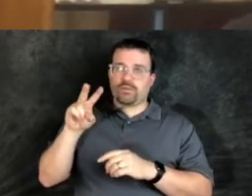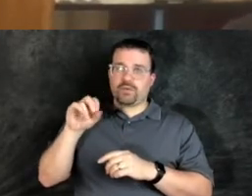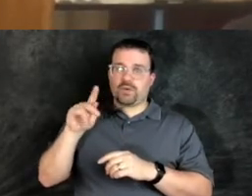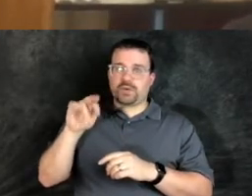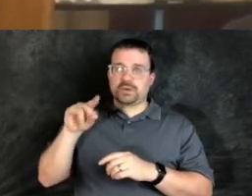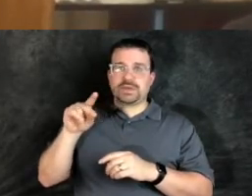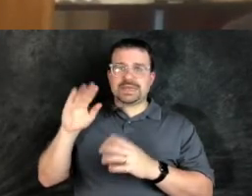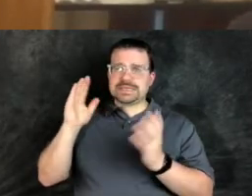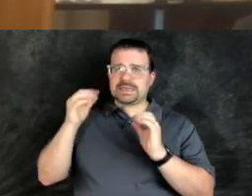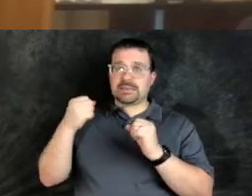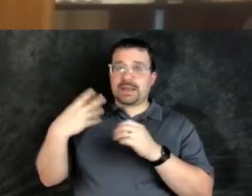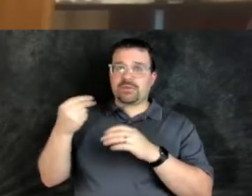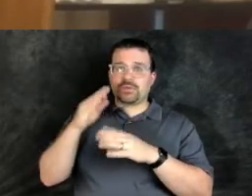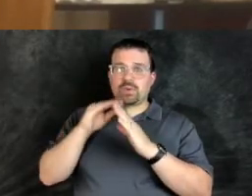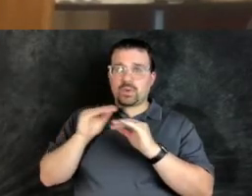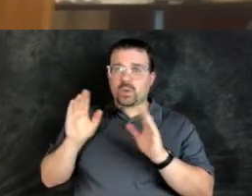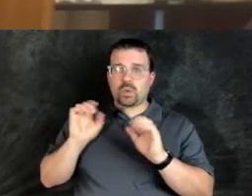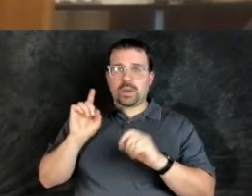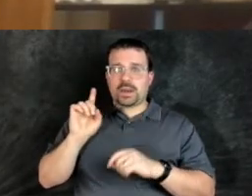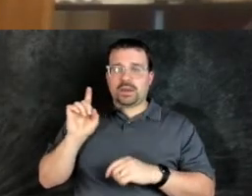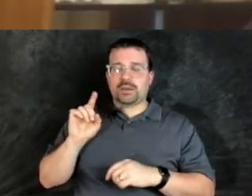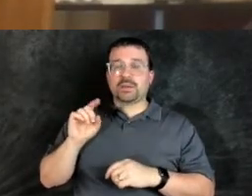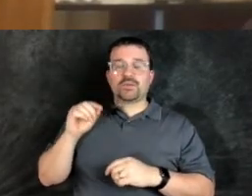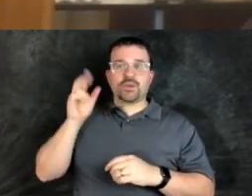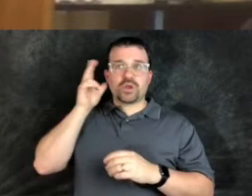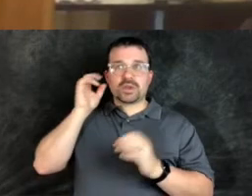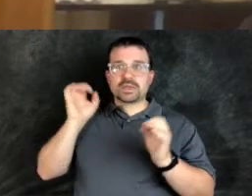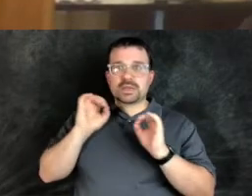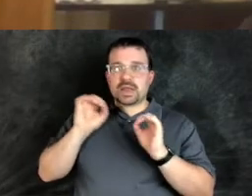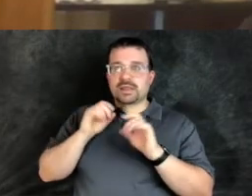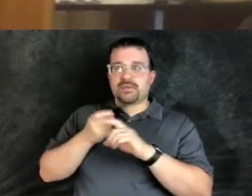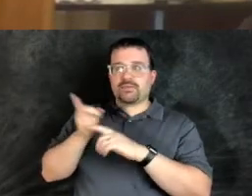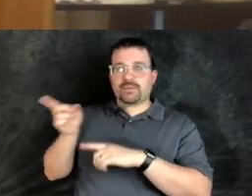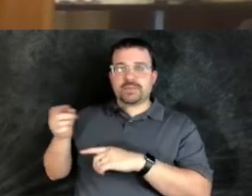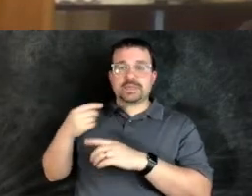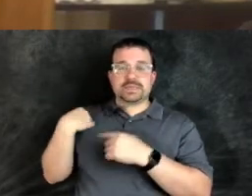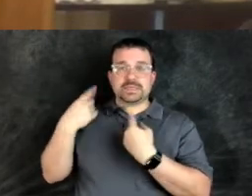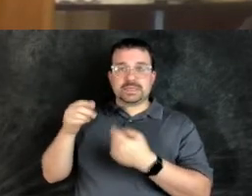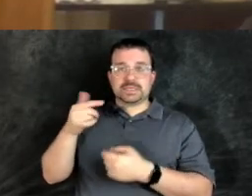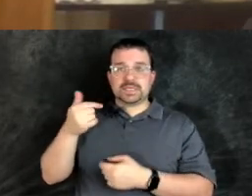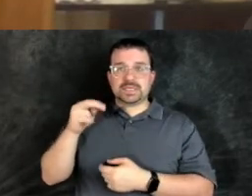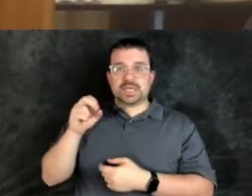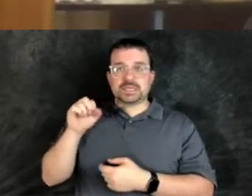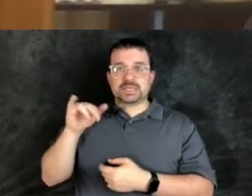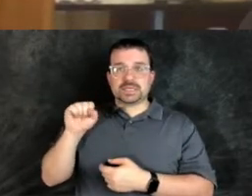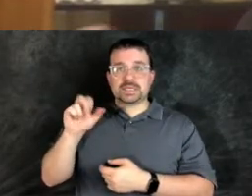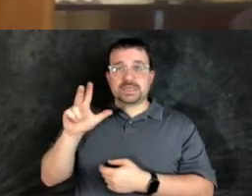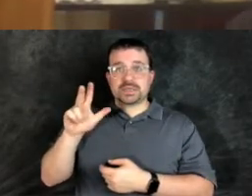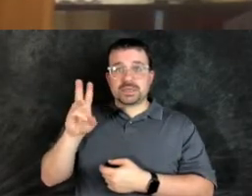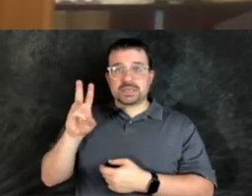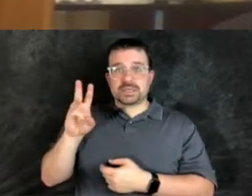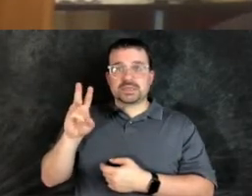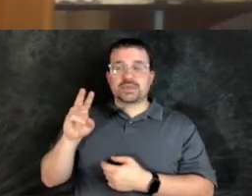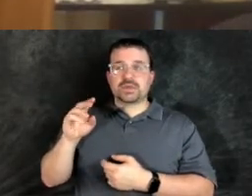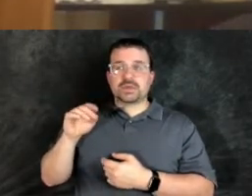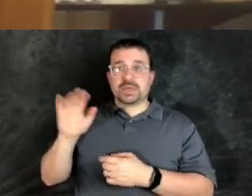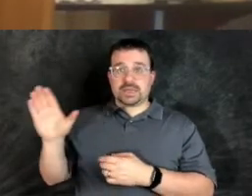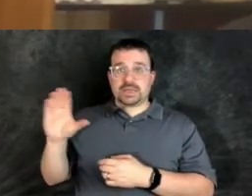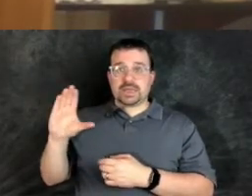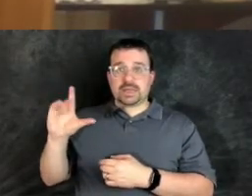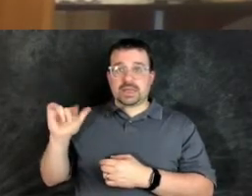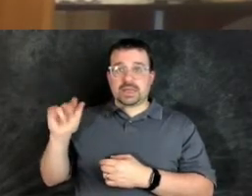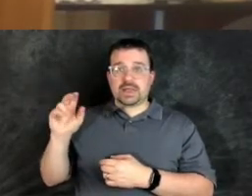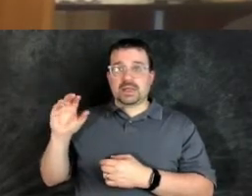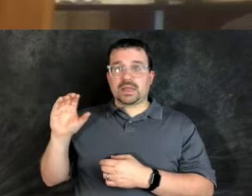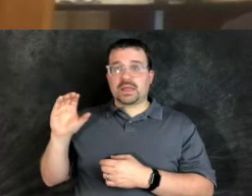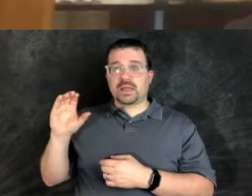out of nowhere. I mean, we've heard nothing of Amalek since Genesis 36, when his clan was